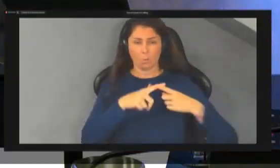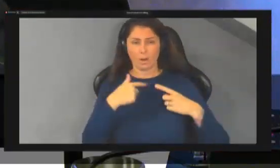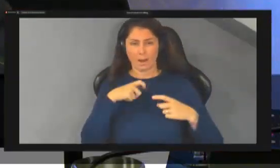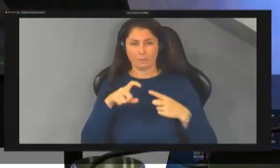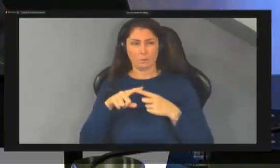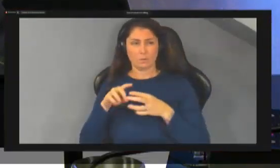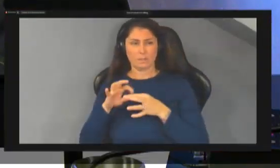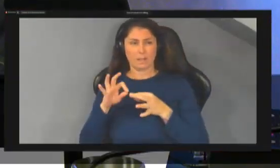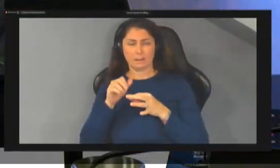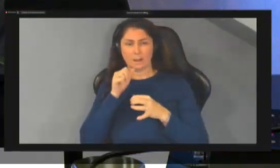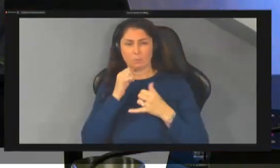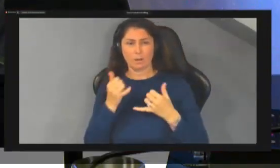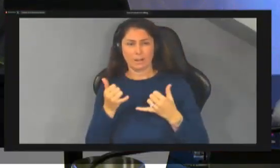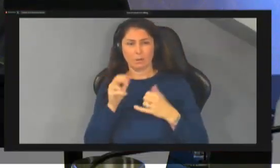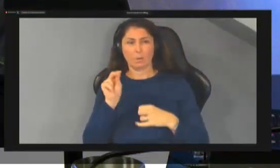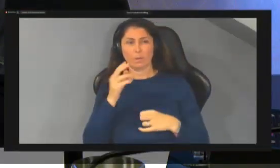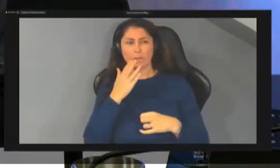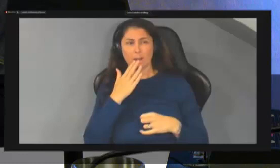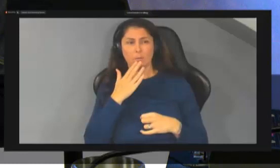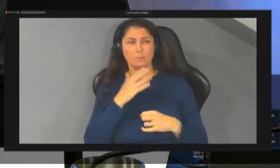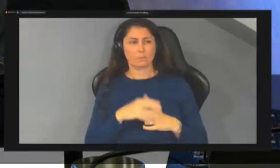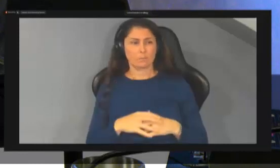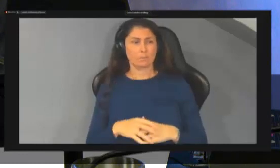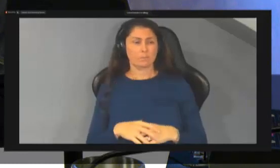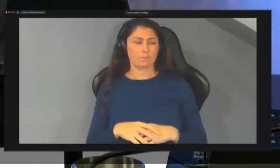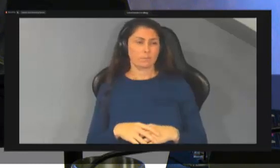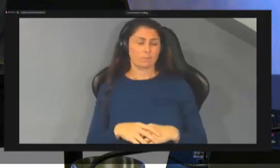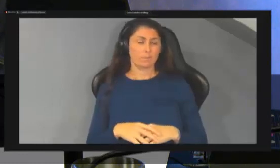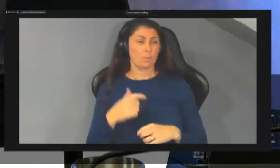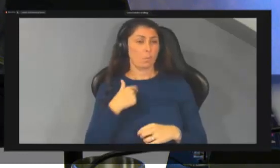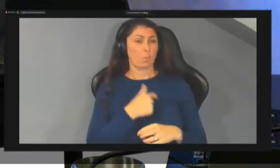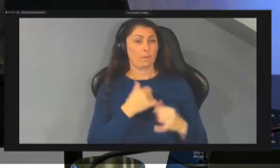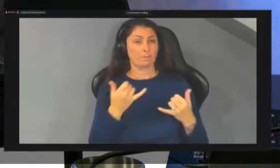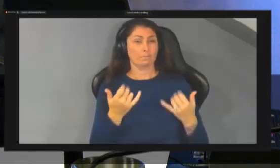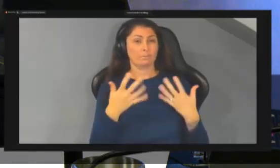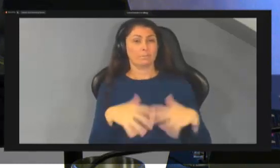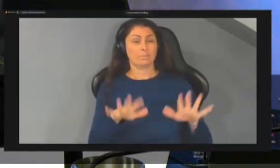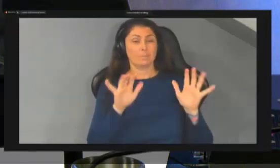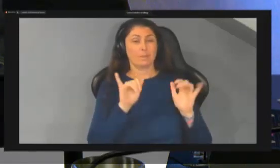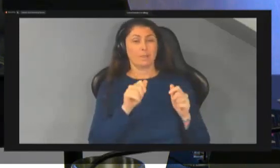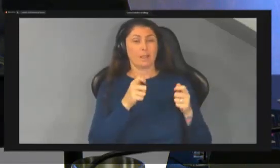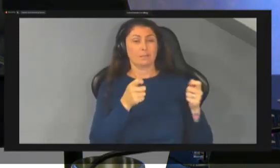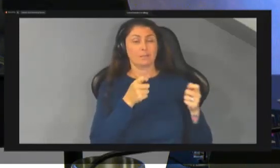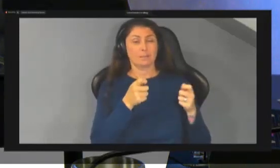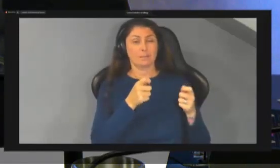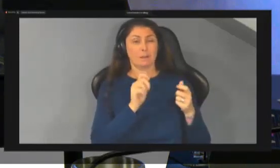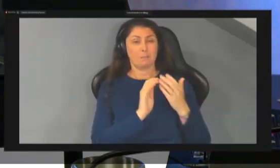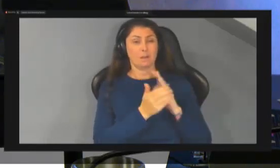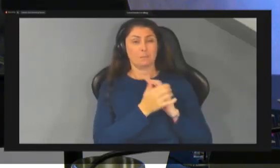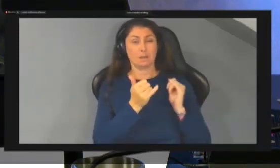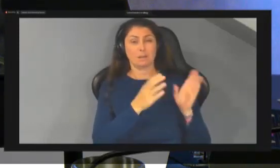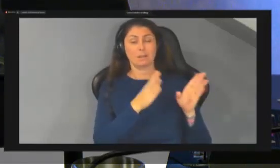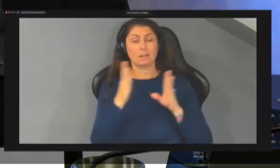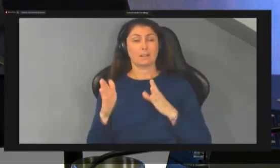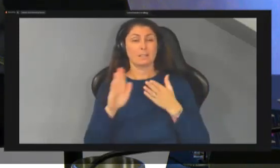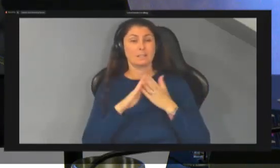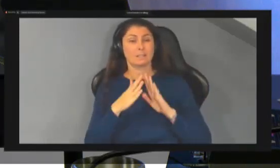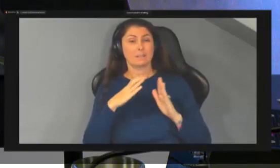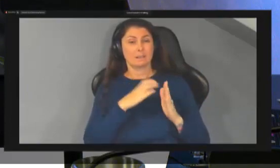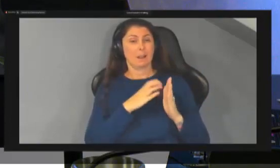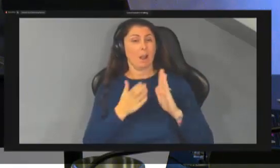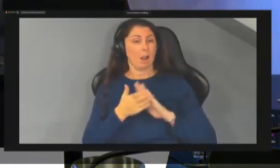Not right now. No, thank you. No, I don't, Mr. Chair. Okay. So we've completed the administrative amendments. We're now going to move on to City Council operating